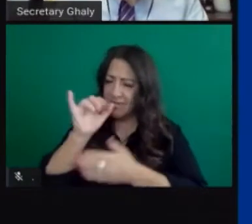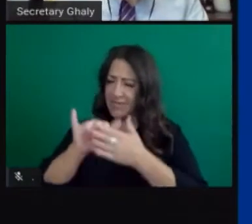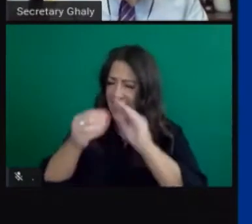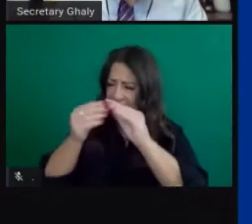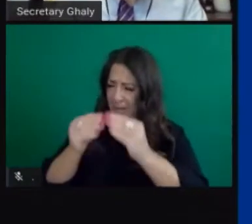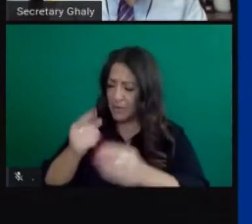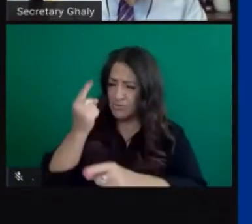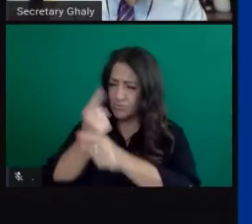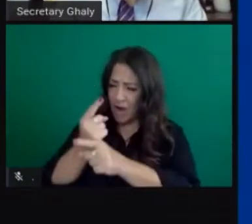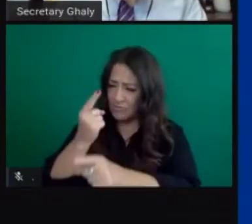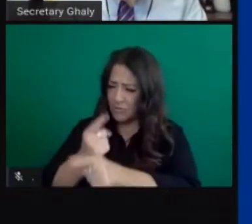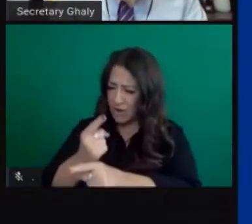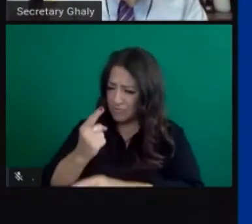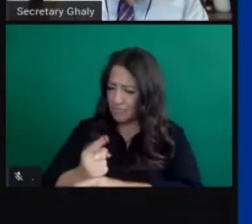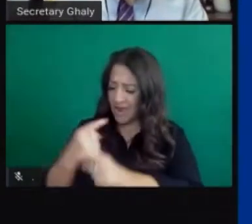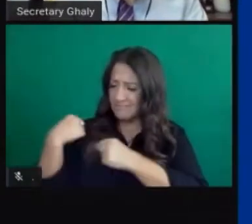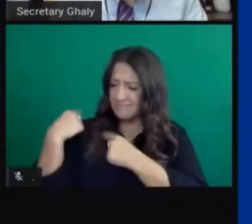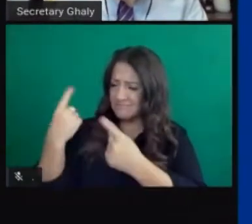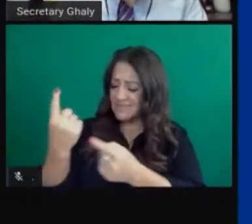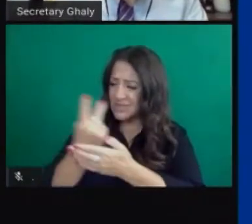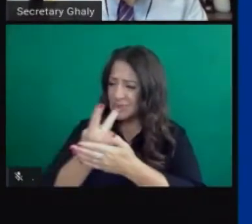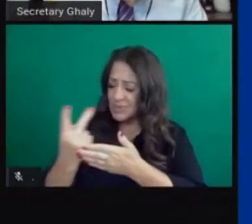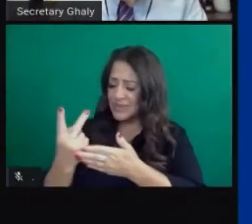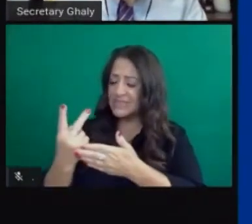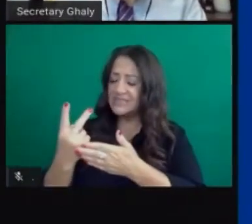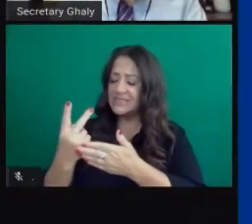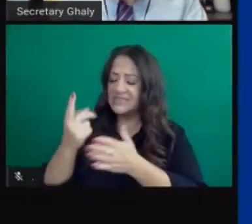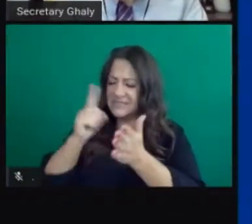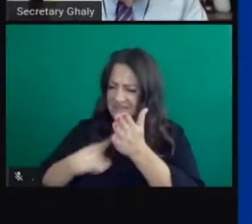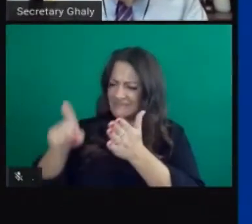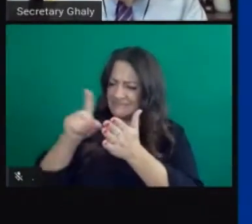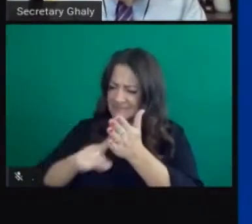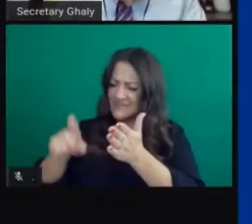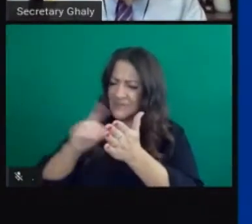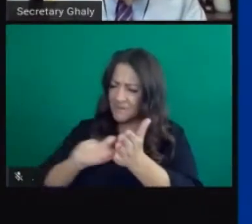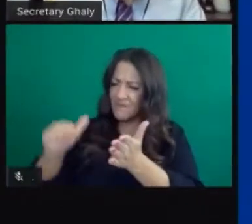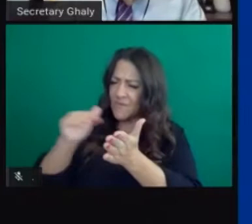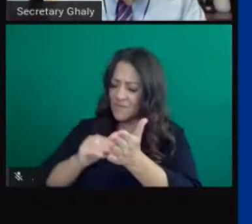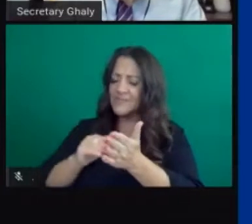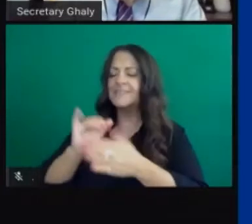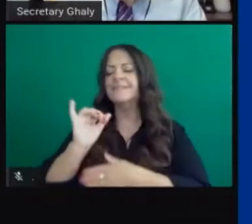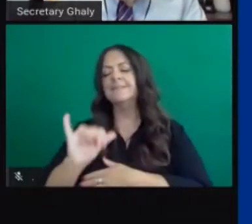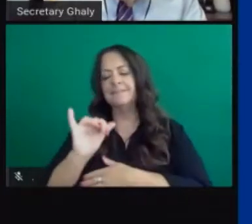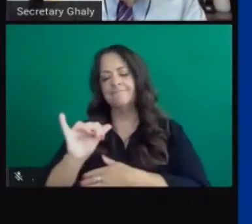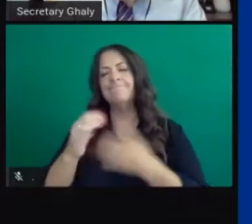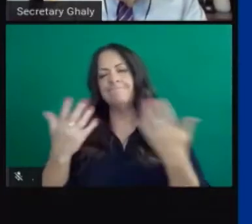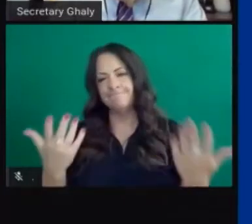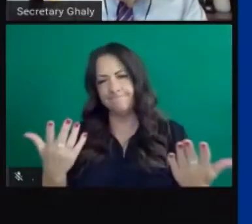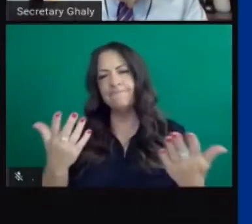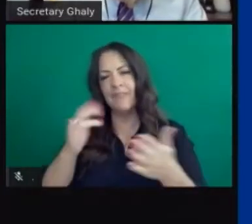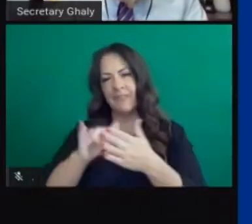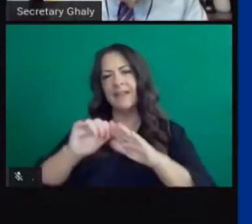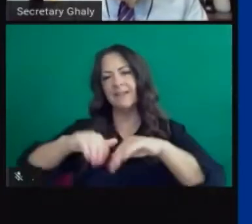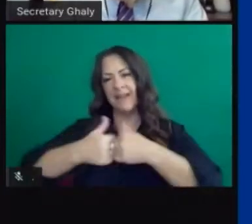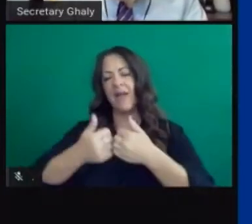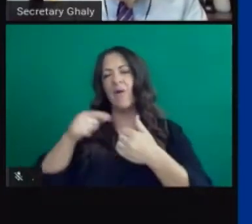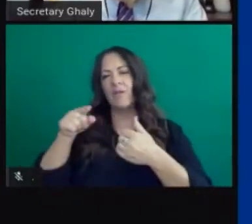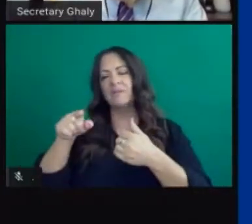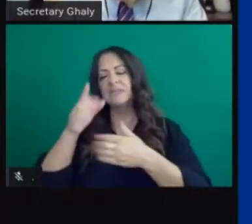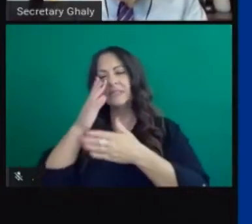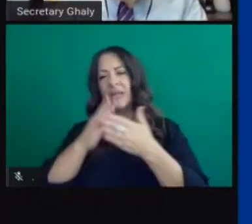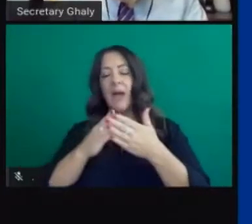are correct over the last 2 weeks, and thoughtfully proposing these implementations here